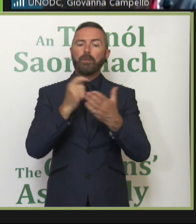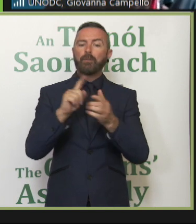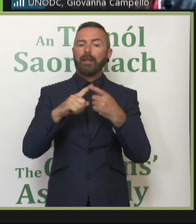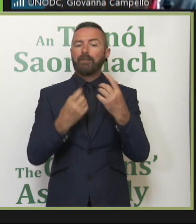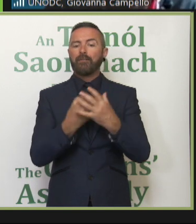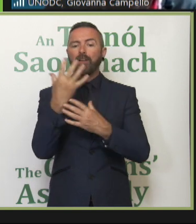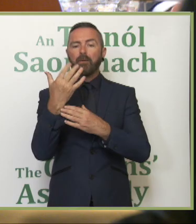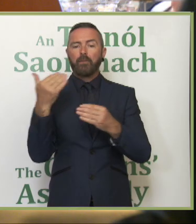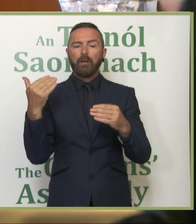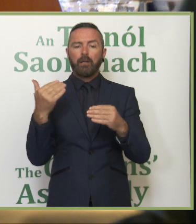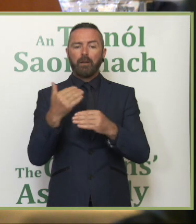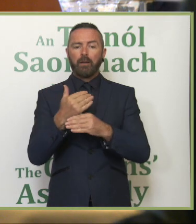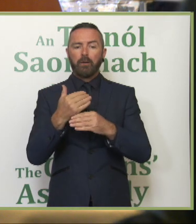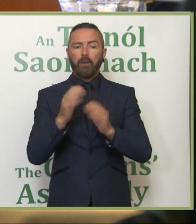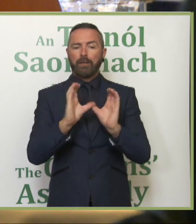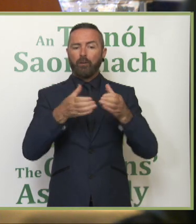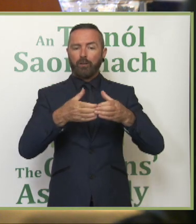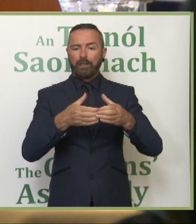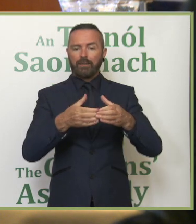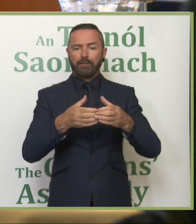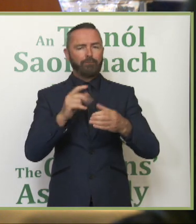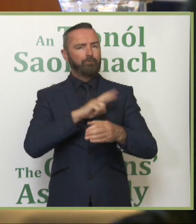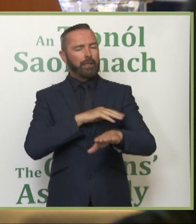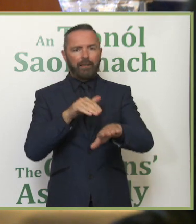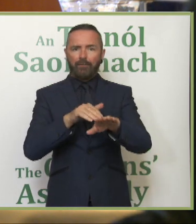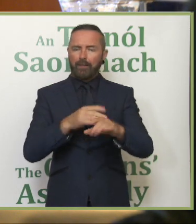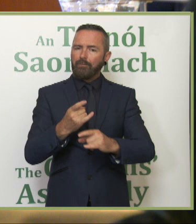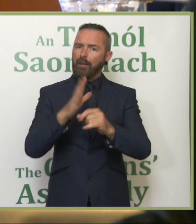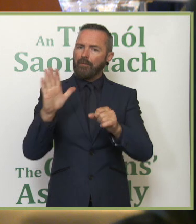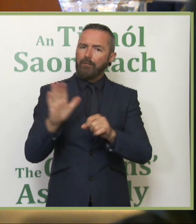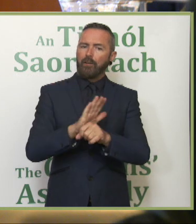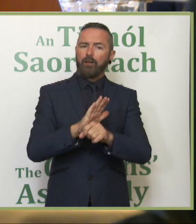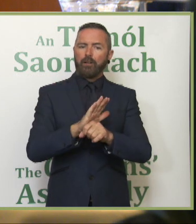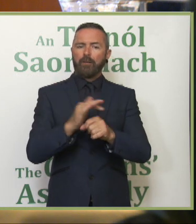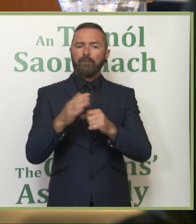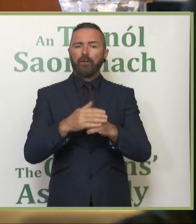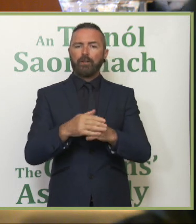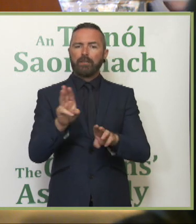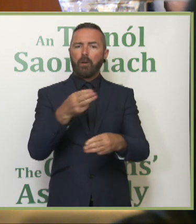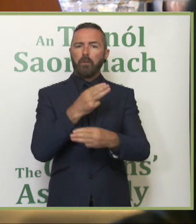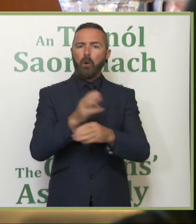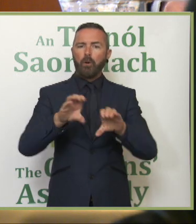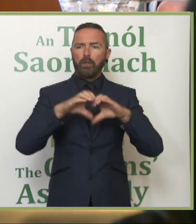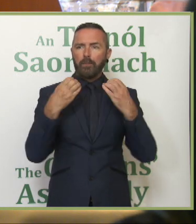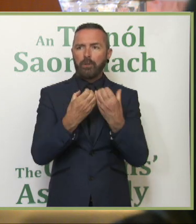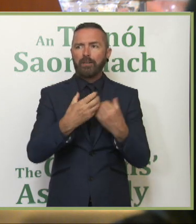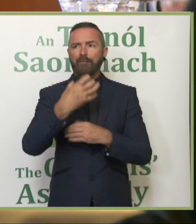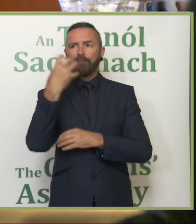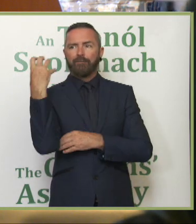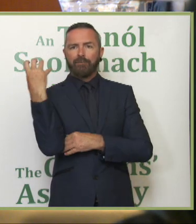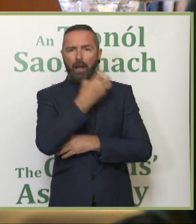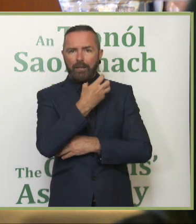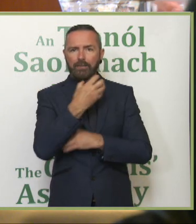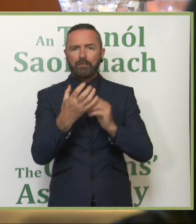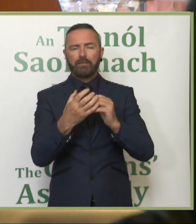by UNODC itself, have been found to be effective also in very poor communities, very violent communities. They